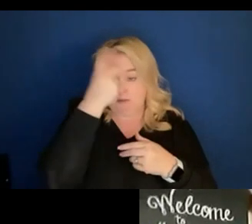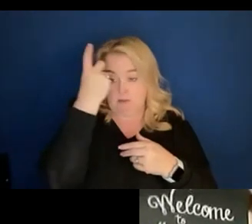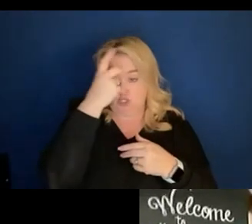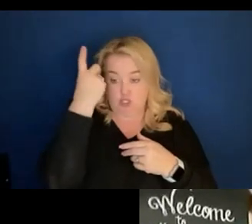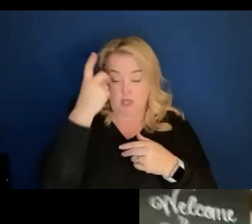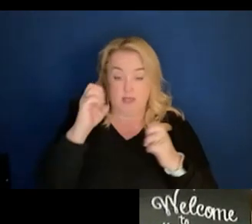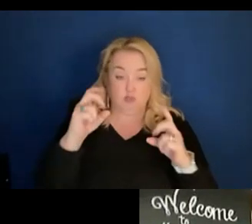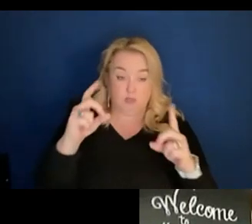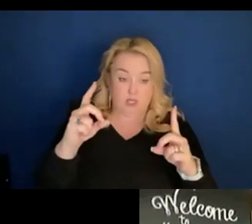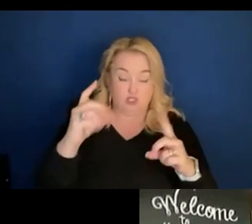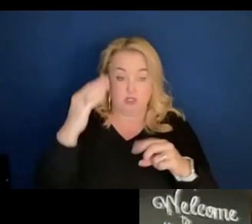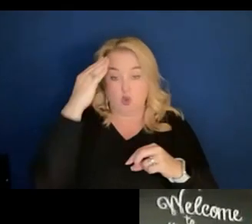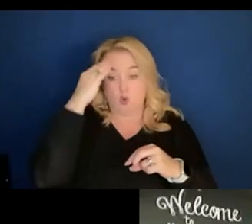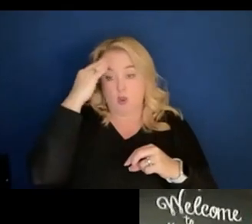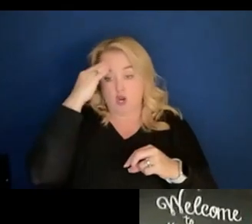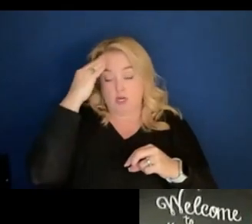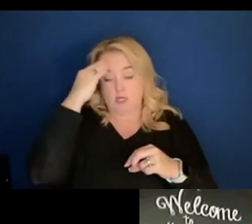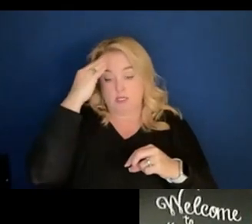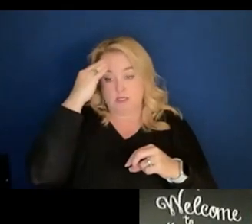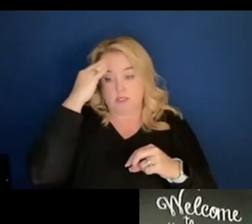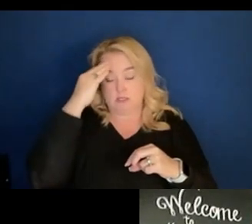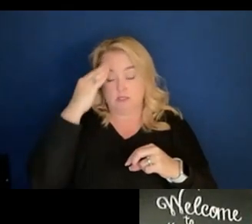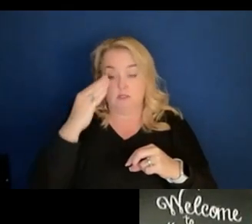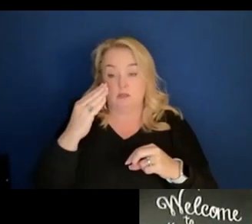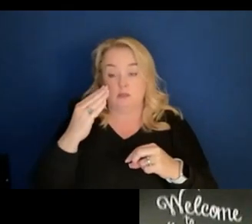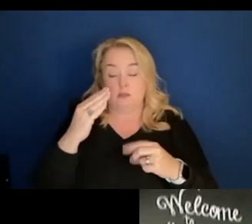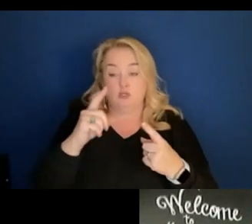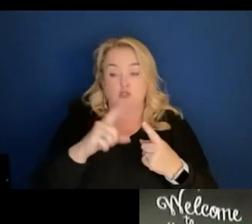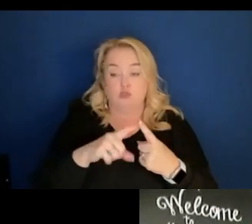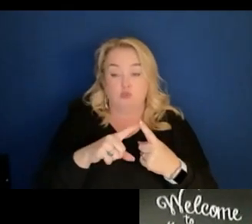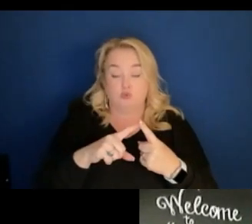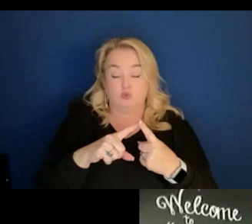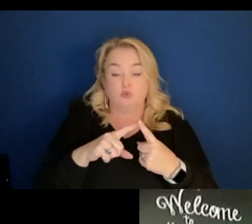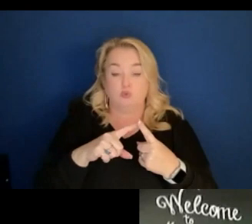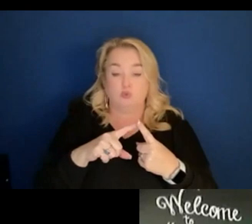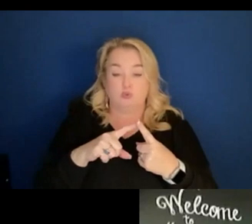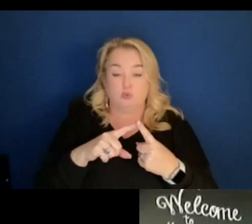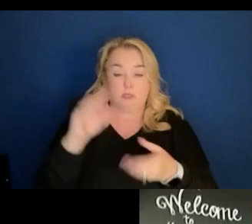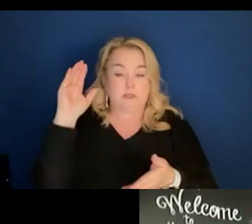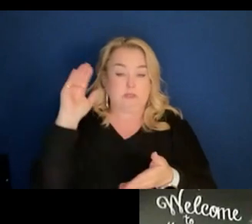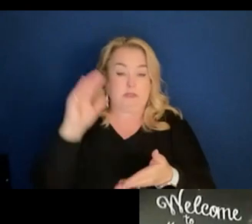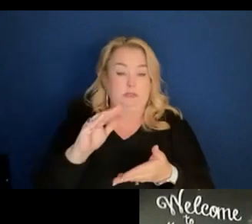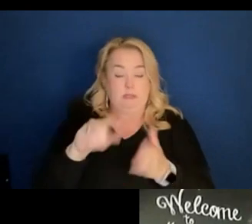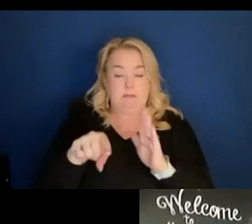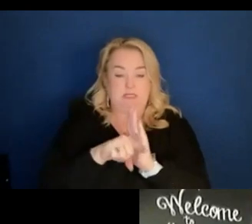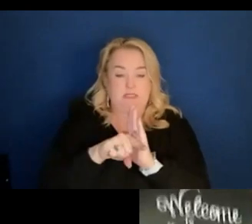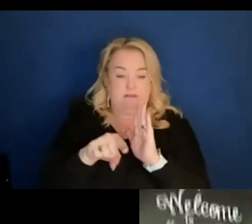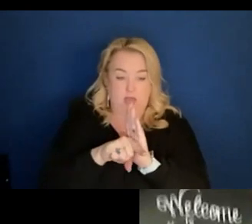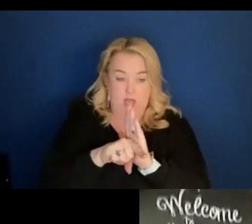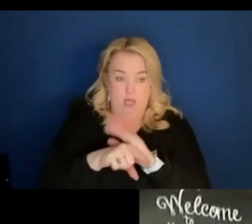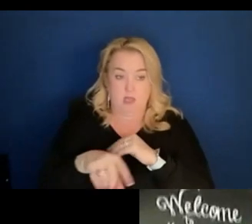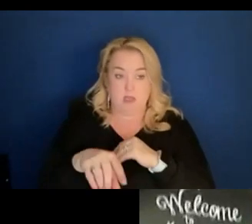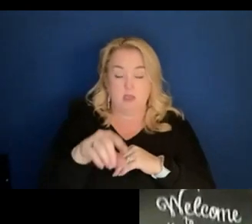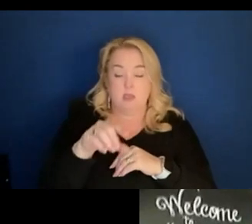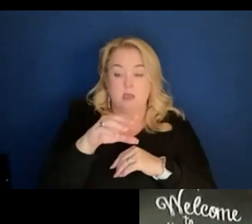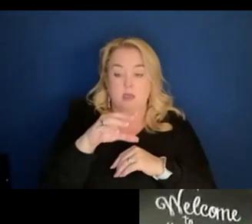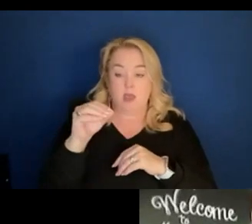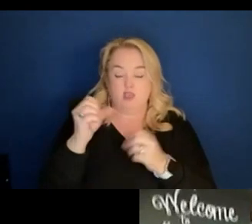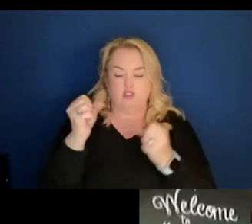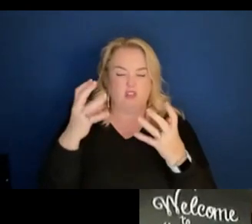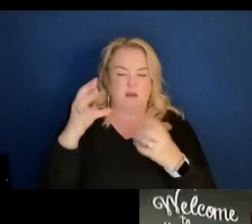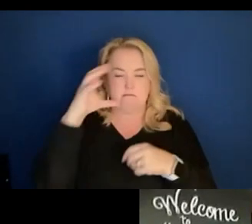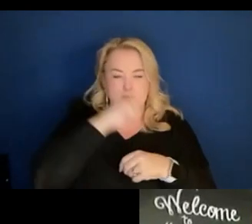education, some awareness of the disease to demystify it. There are a lot of myths